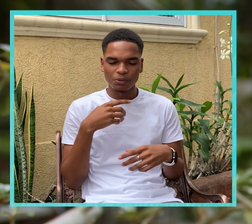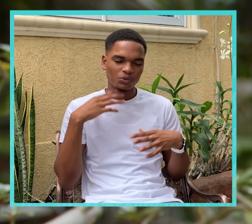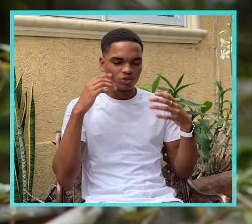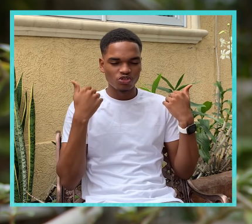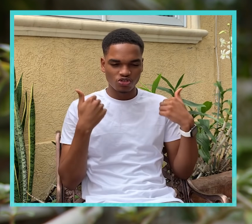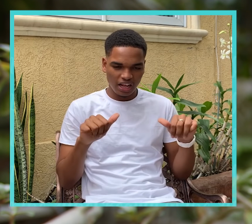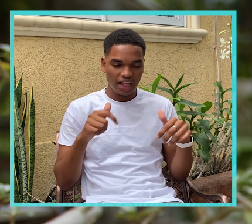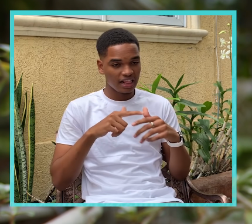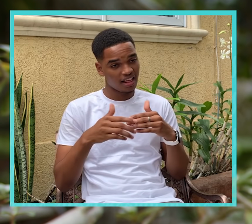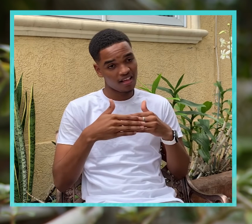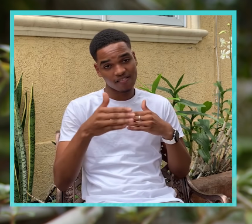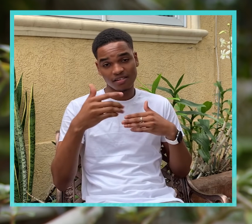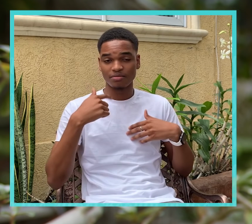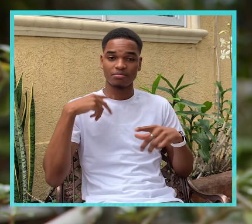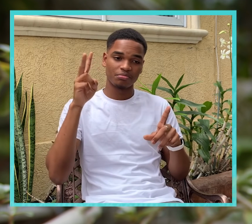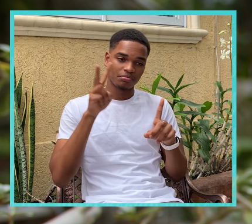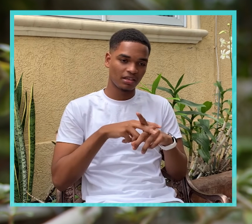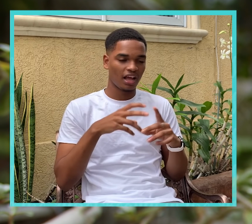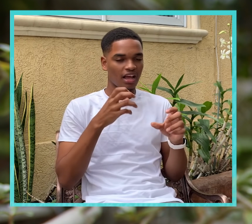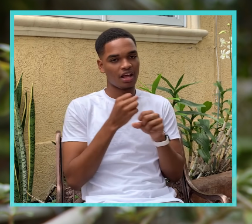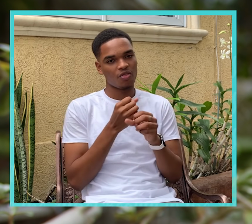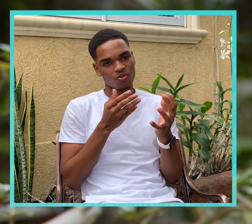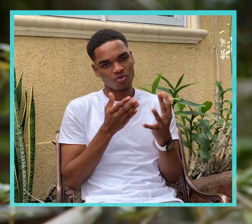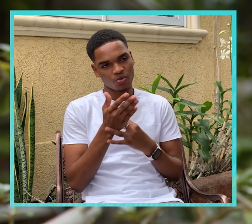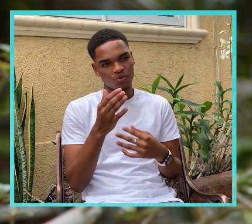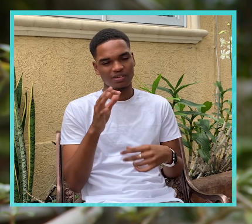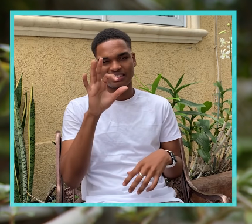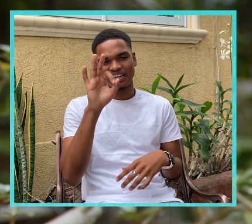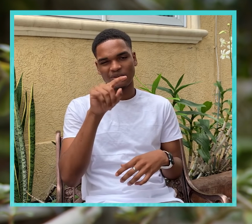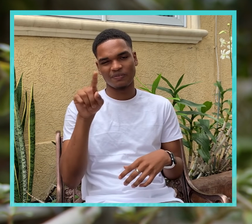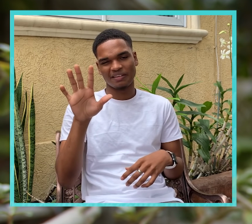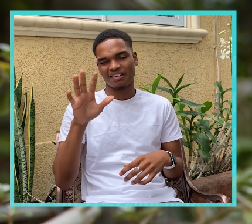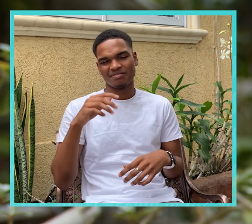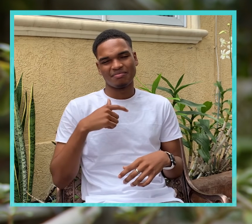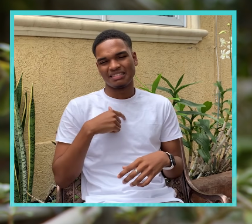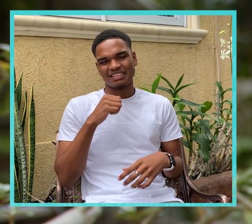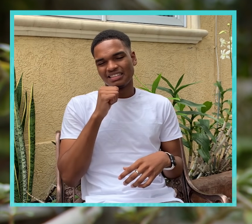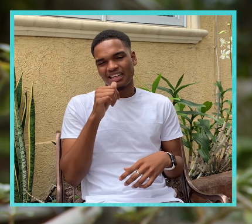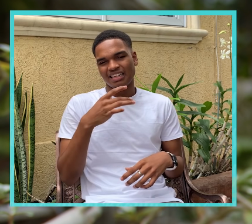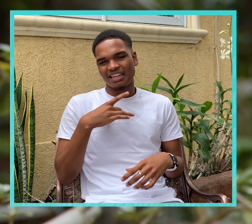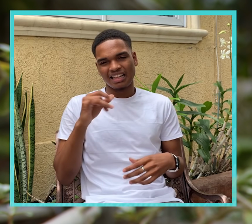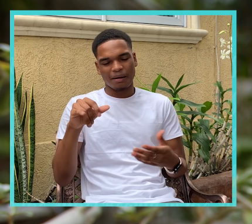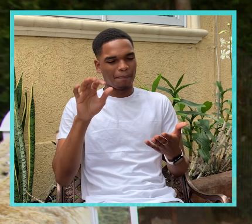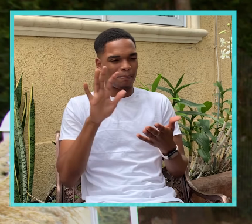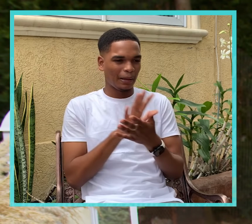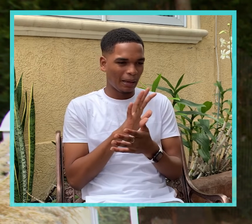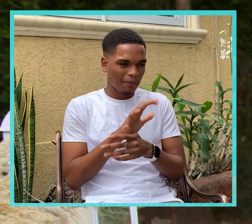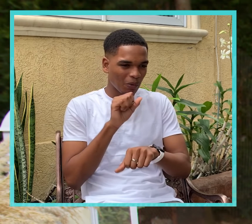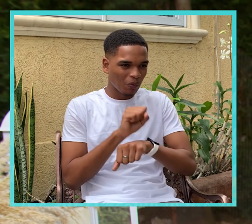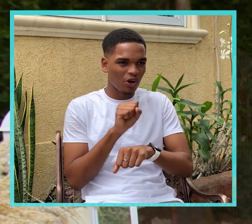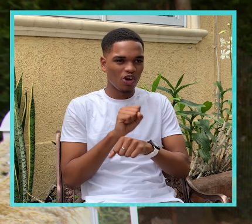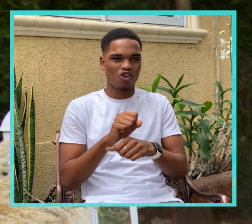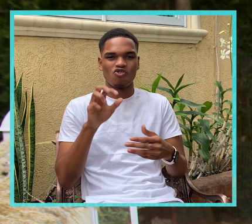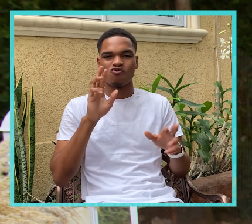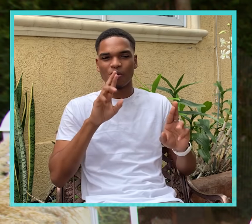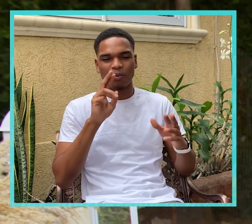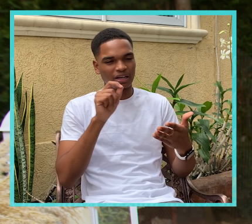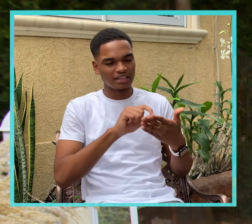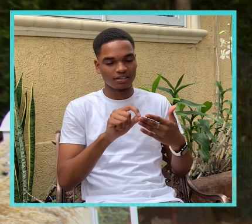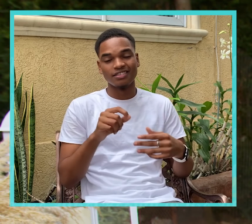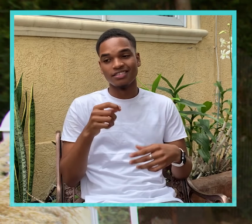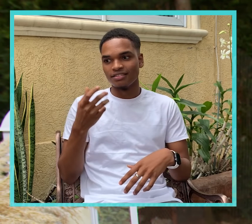And I applied, got through, nine to five wasn't my speed, paperwork, report. Yeah, I can actually, I could, I